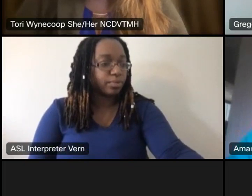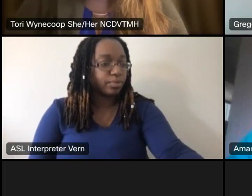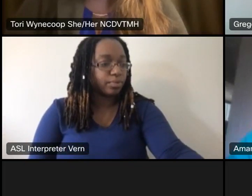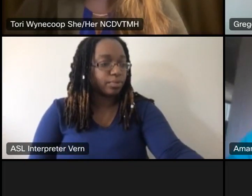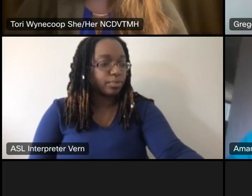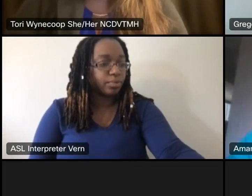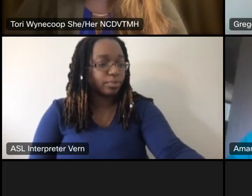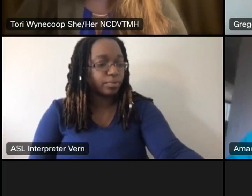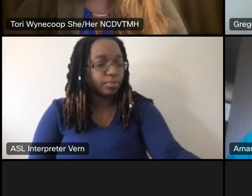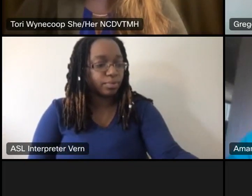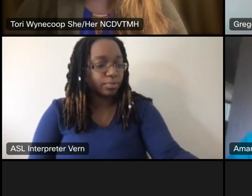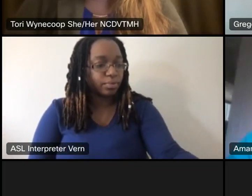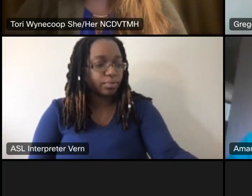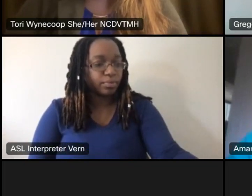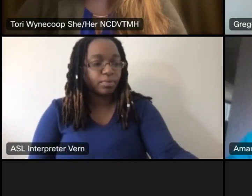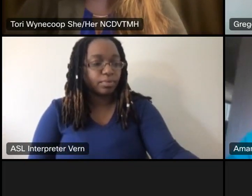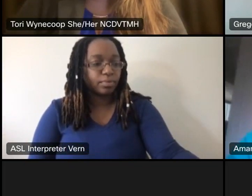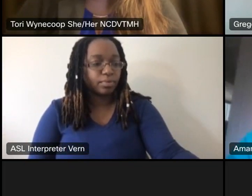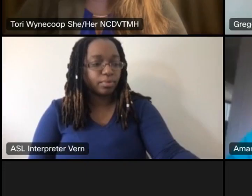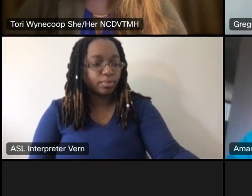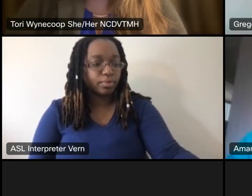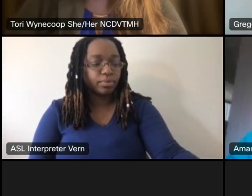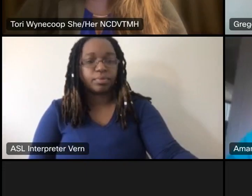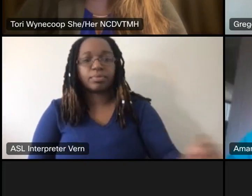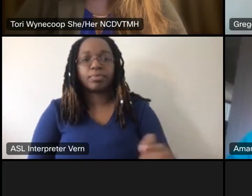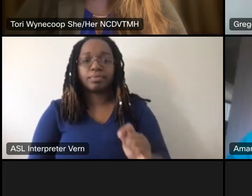Definitely, definitely. There are so many